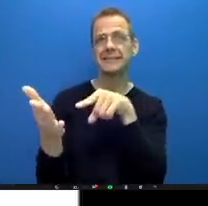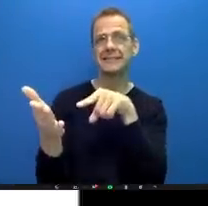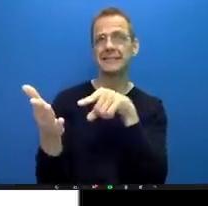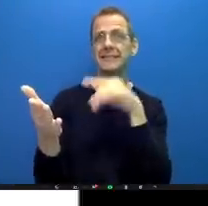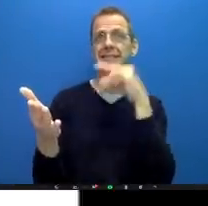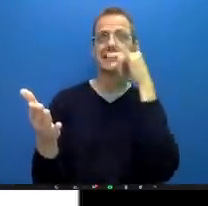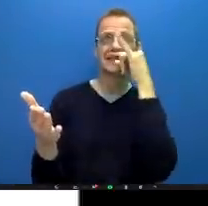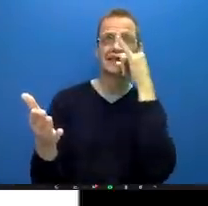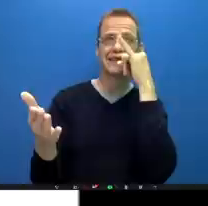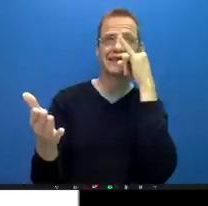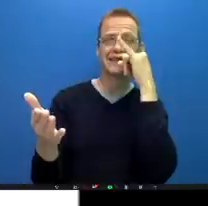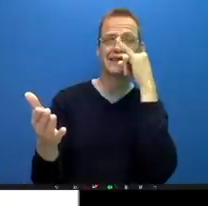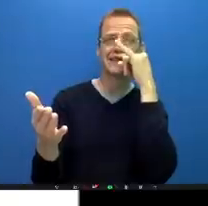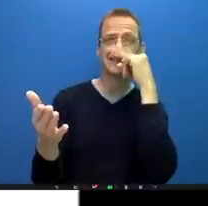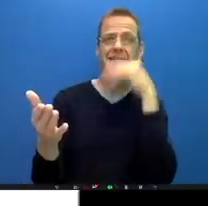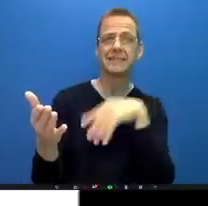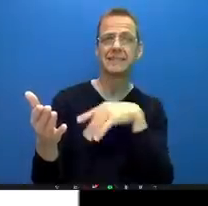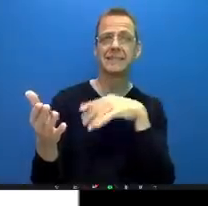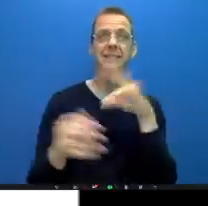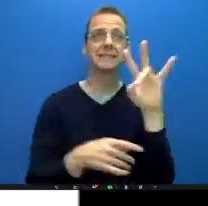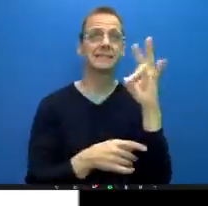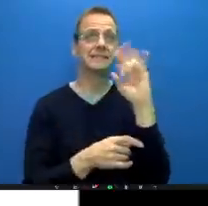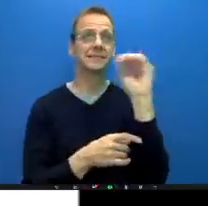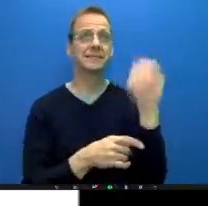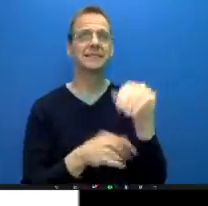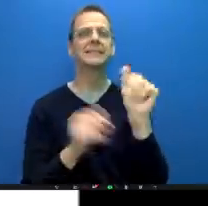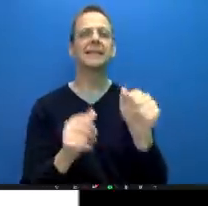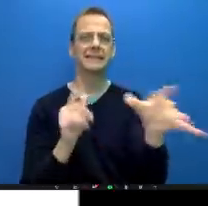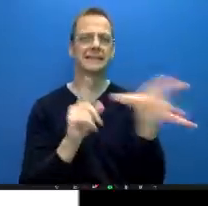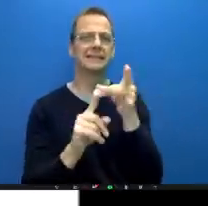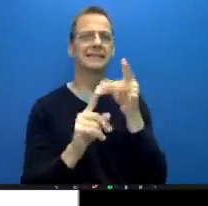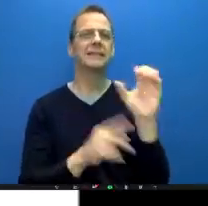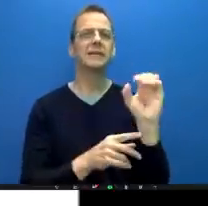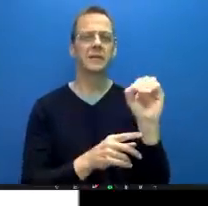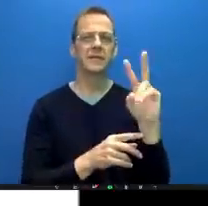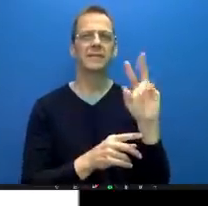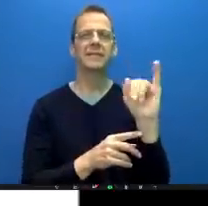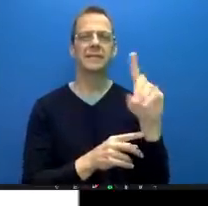hospitalizations of kids in Ontario are around